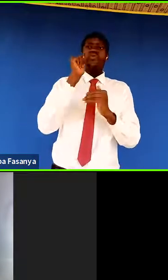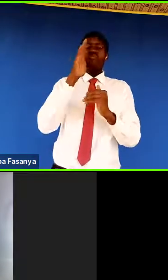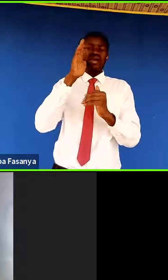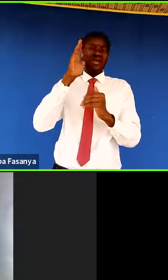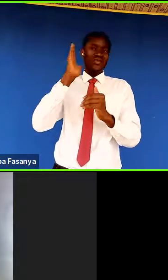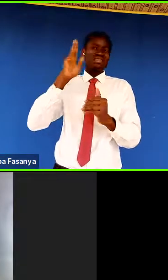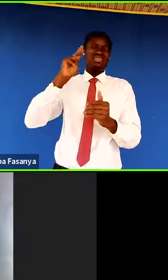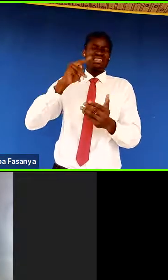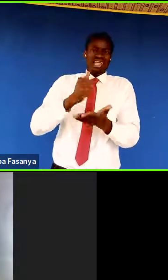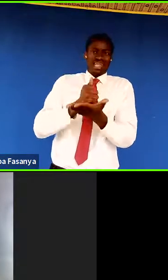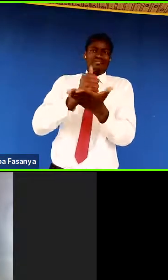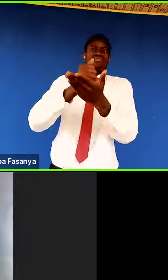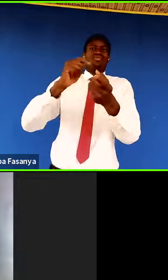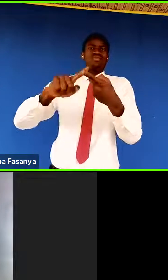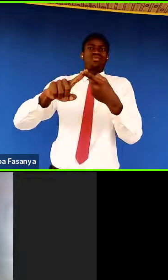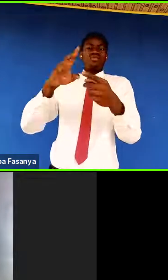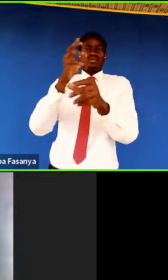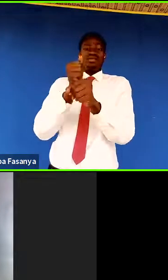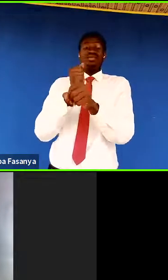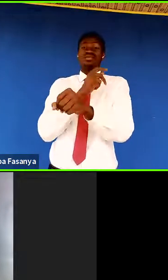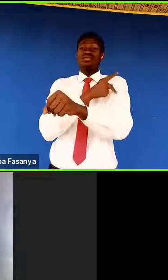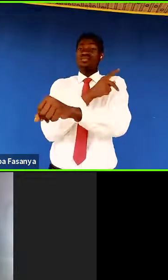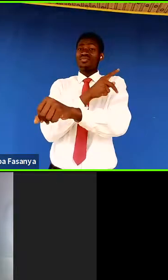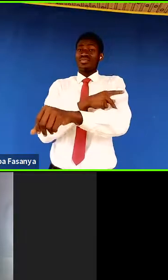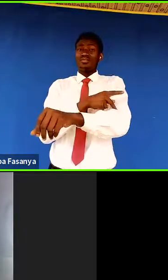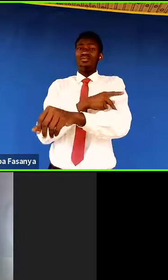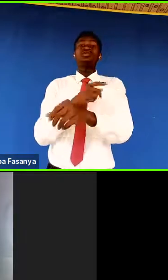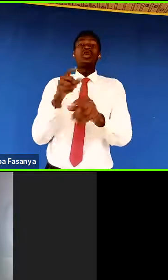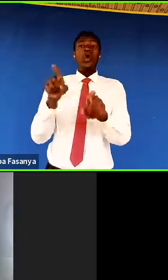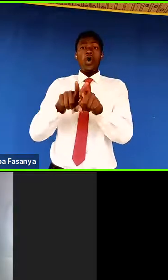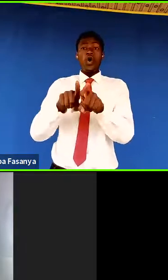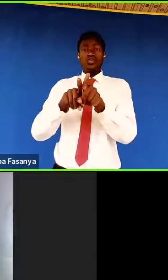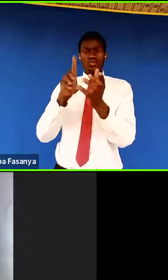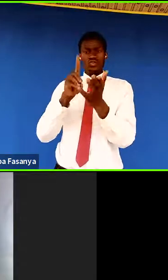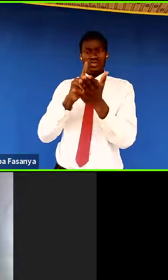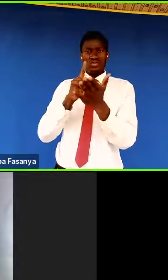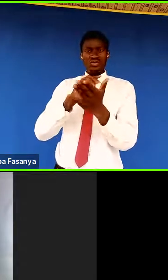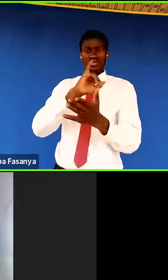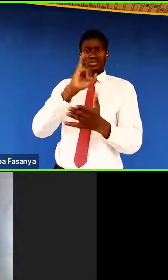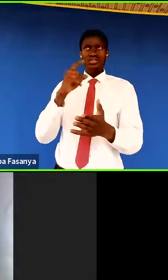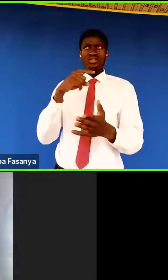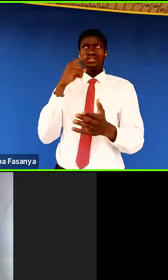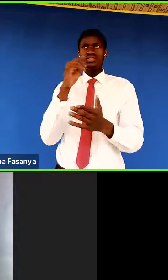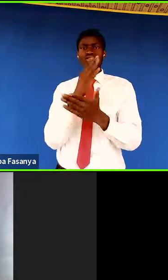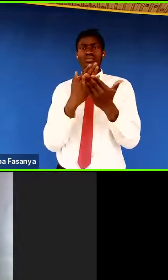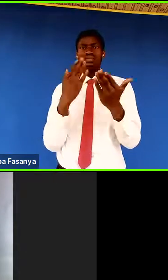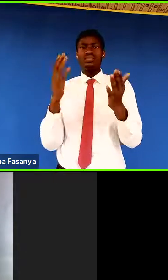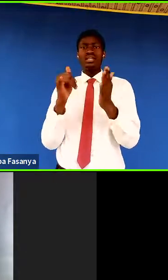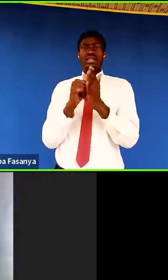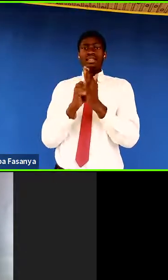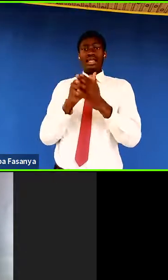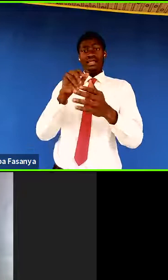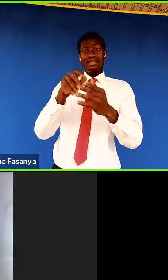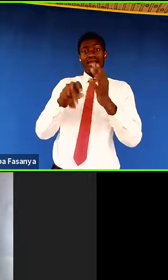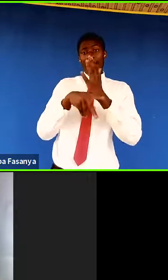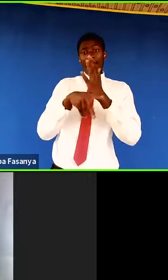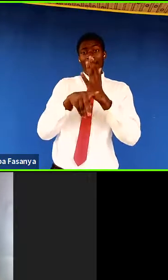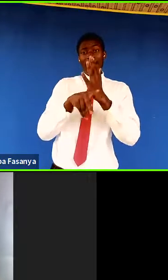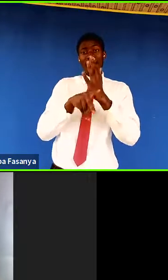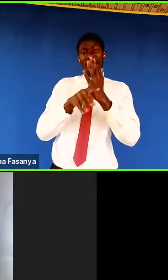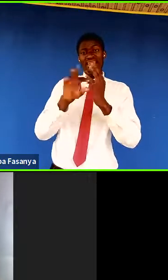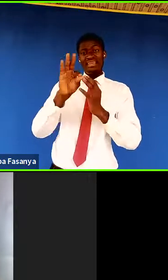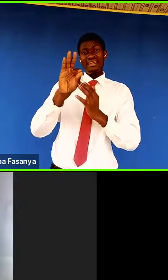now. You also make mention of the fact that primary fertility and secondary fertility.